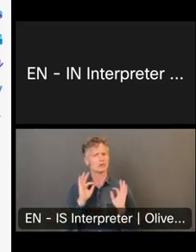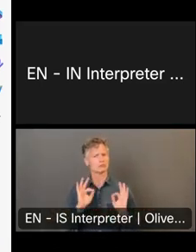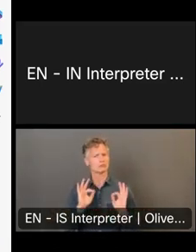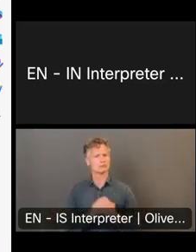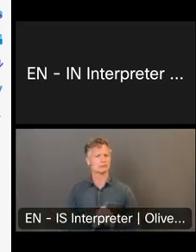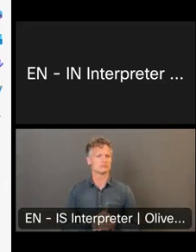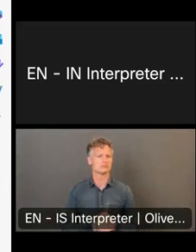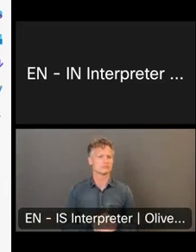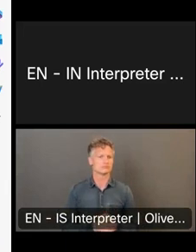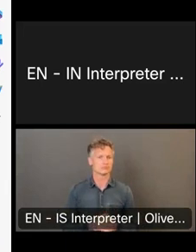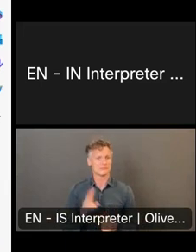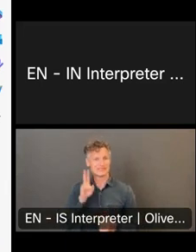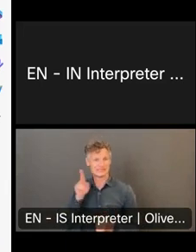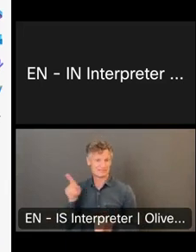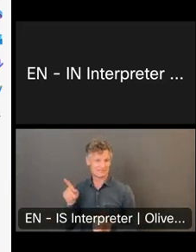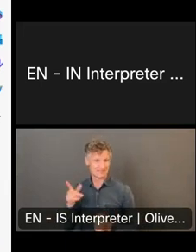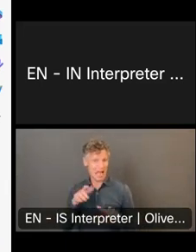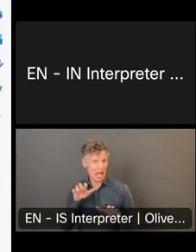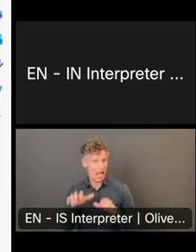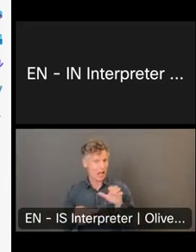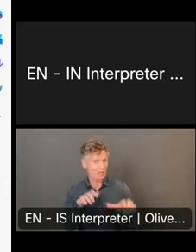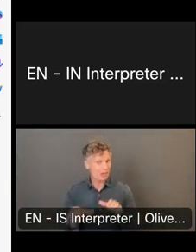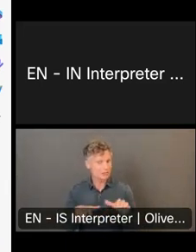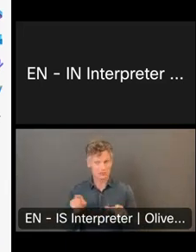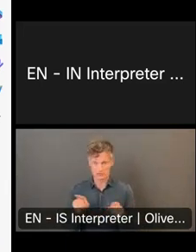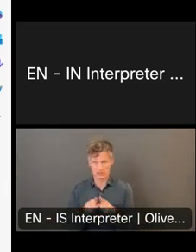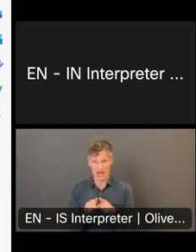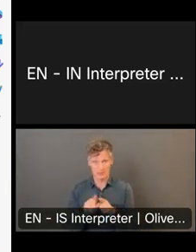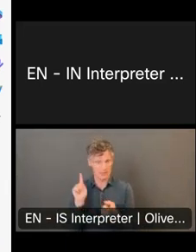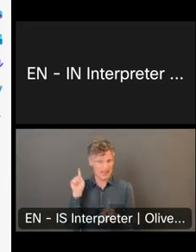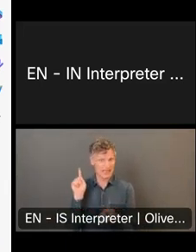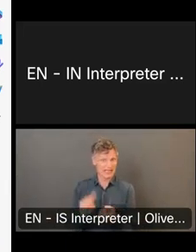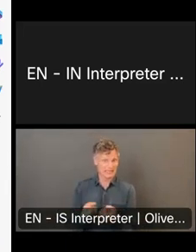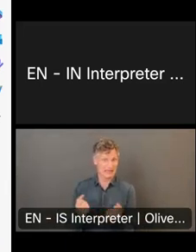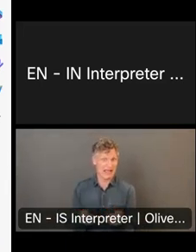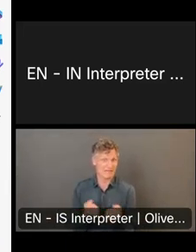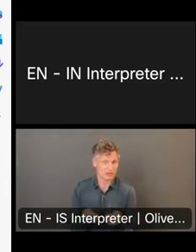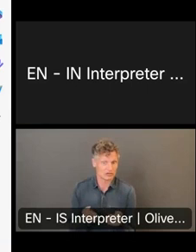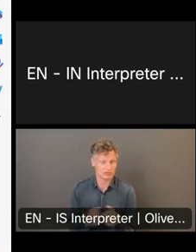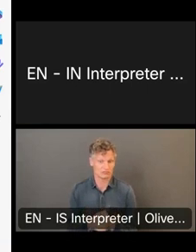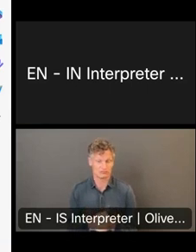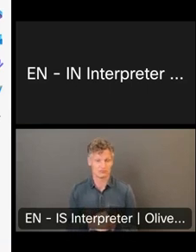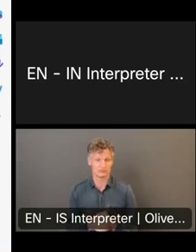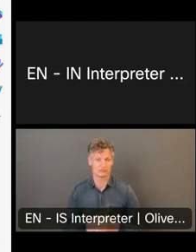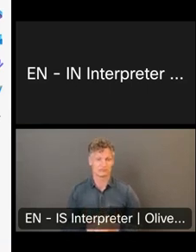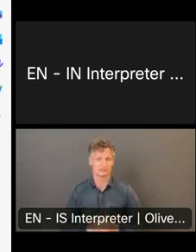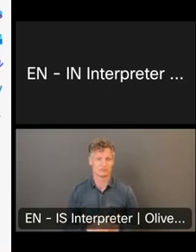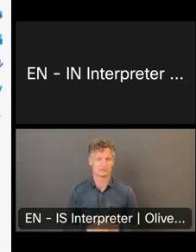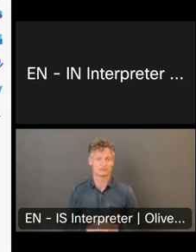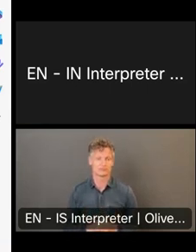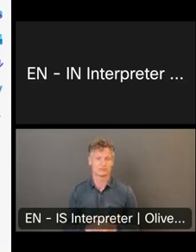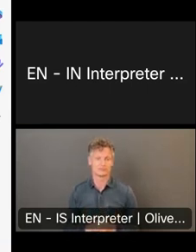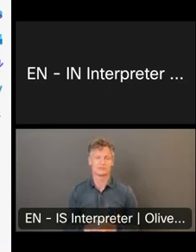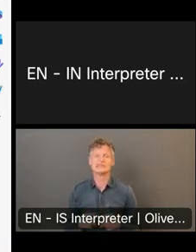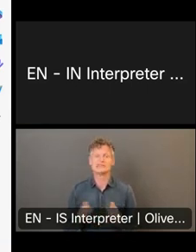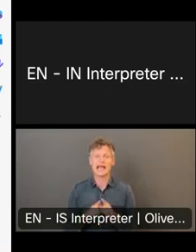too, mammals, for instance, obey least effort in all sorts of ways, including burying a bone, digging deep enough, but not too